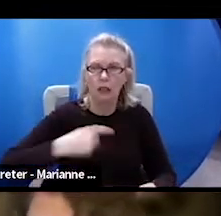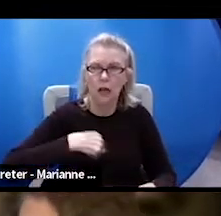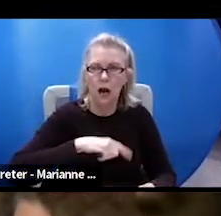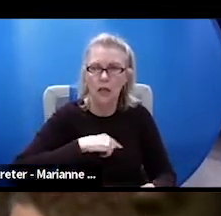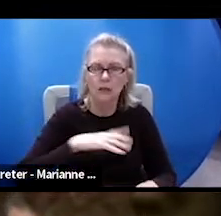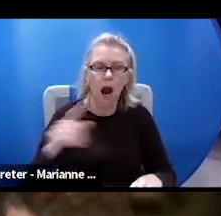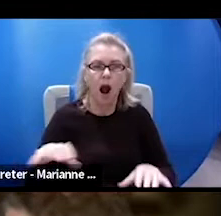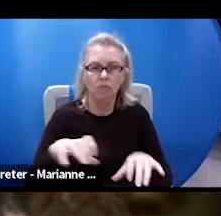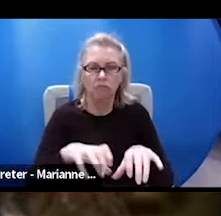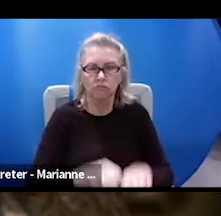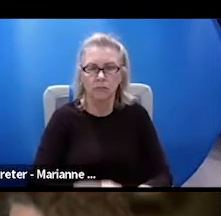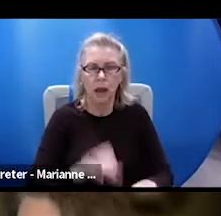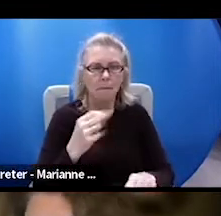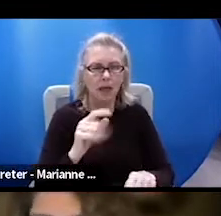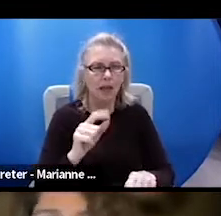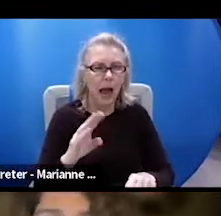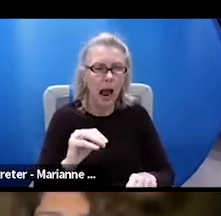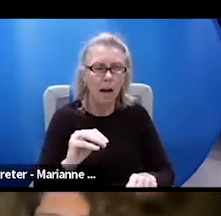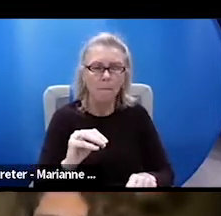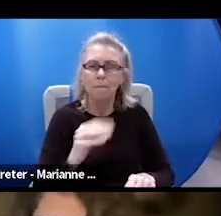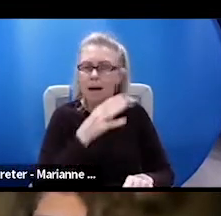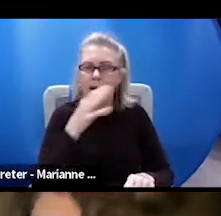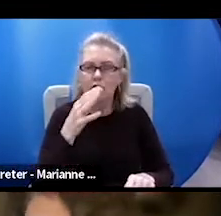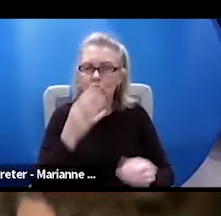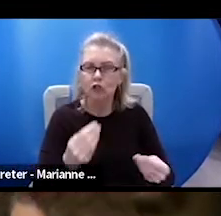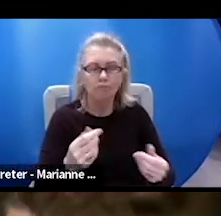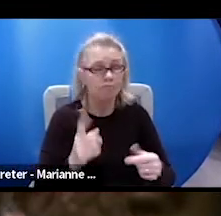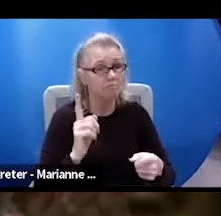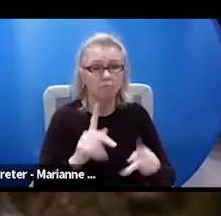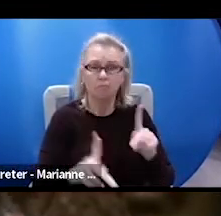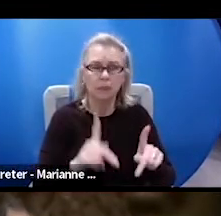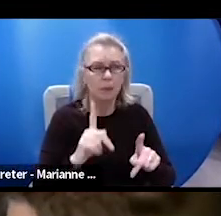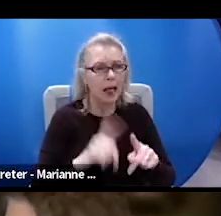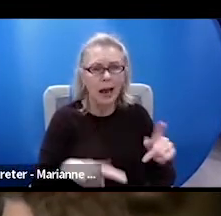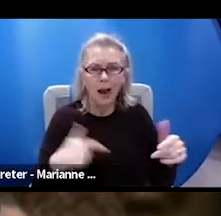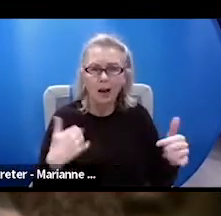Bethlehem's agricultural land. People can no longer reach their agricultural land.